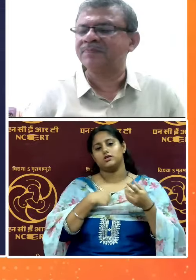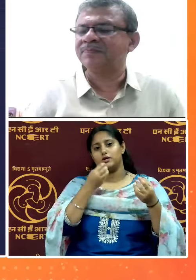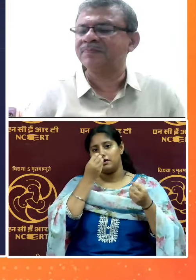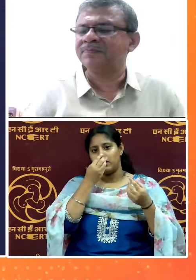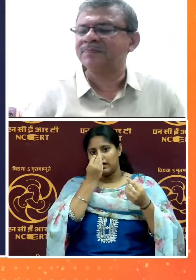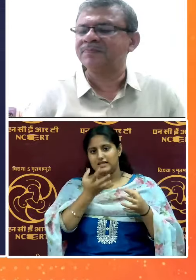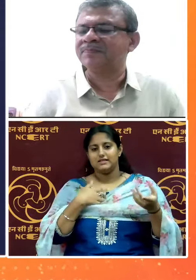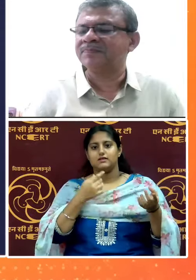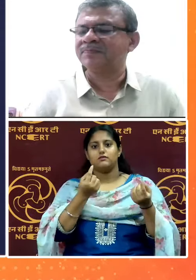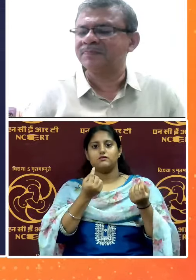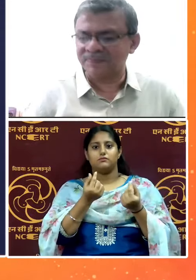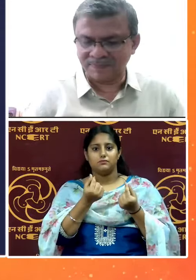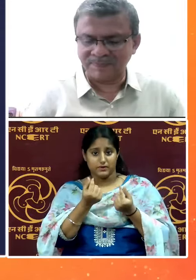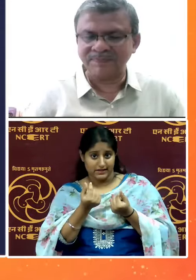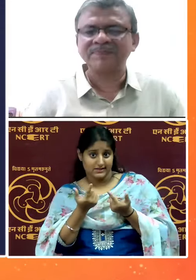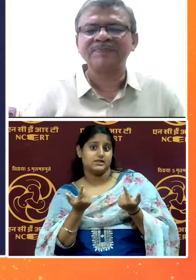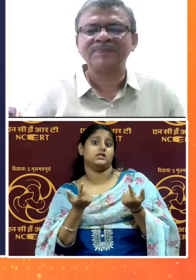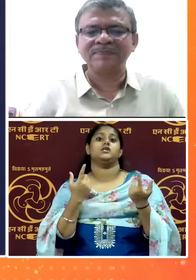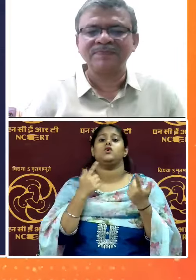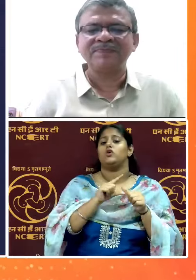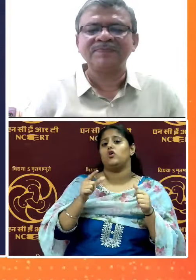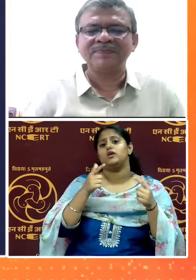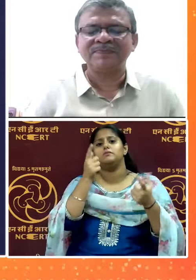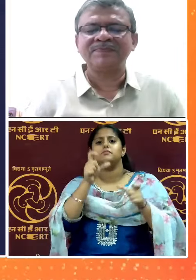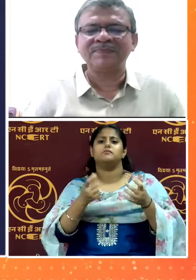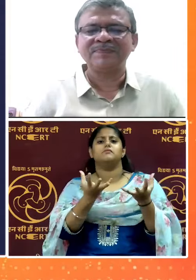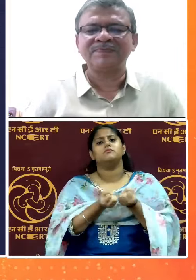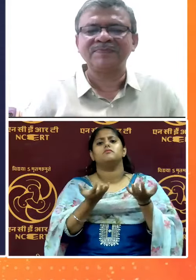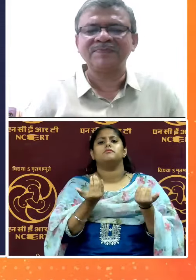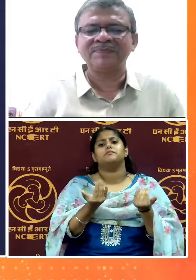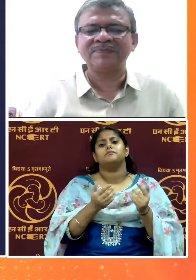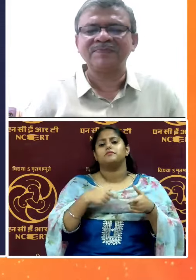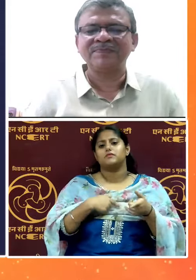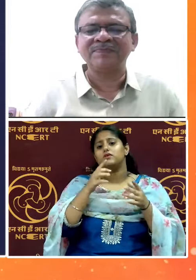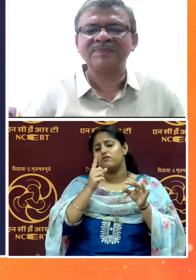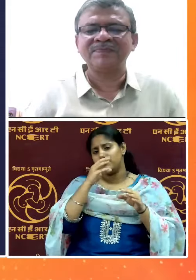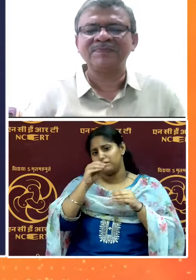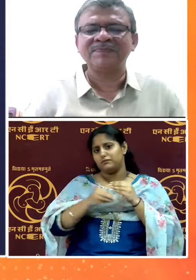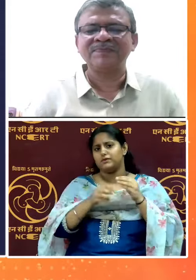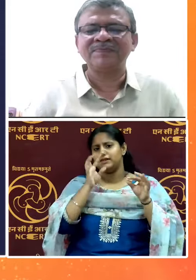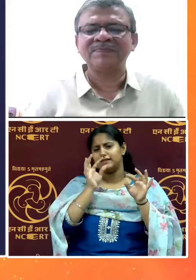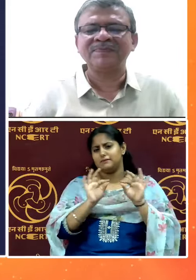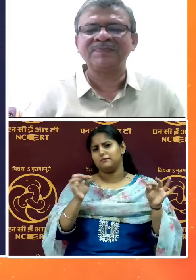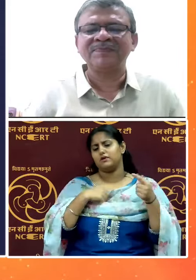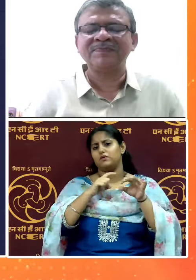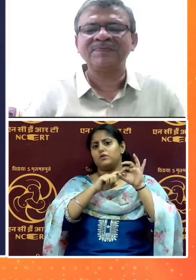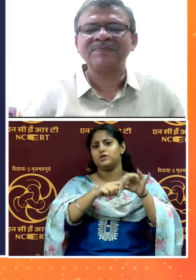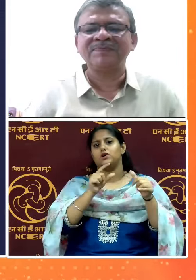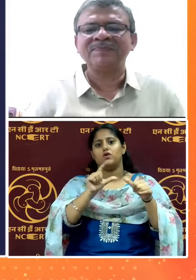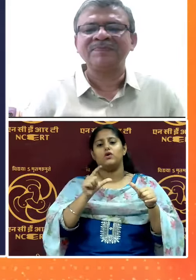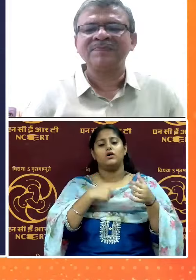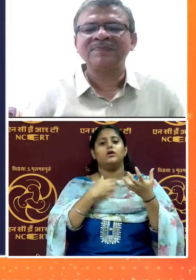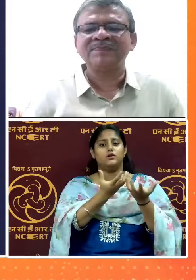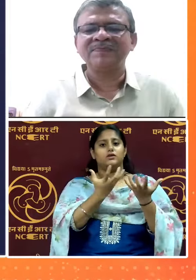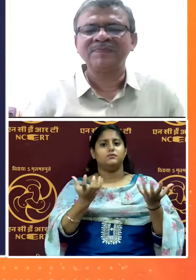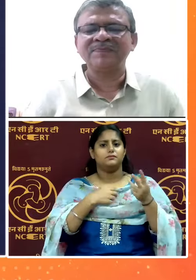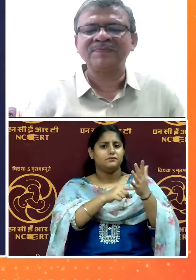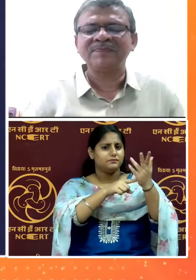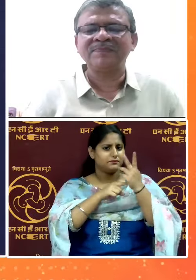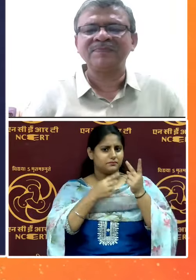with a cost, it comes with a price, and not everybody can afford it. So just one simple question: out of all these technologies or all these devices that you have shown